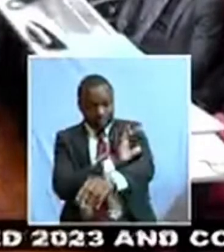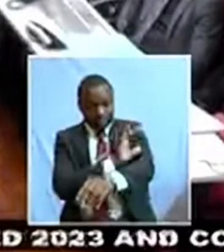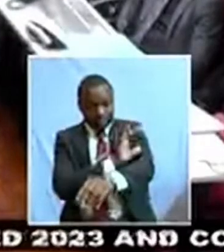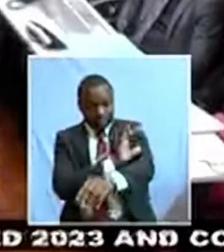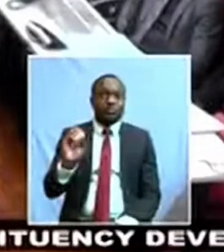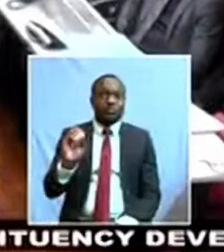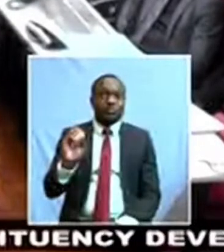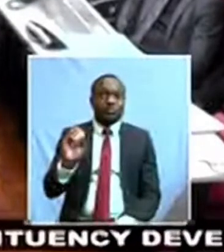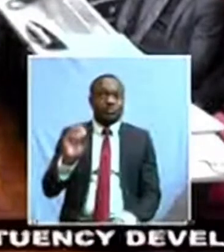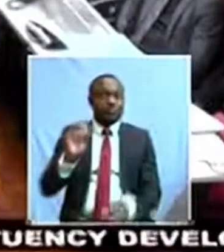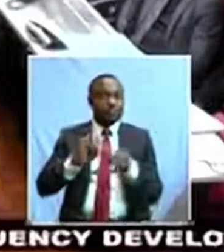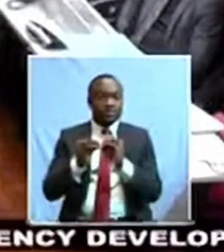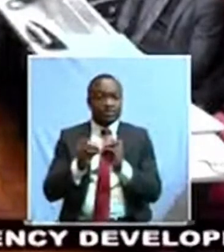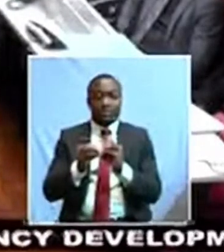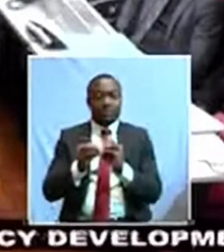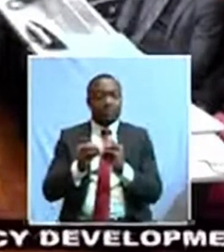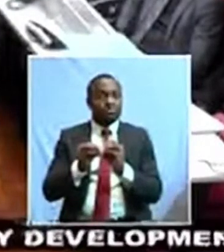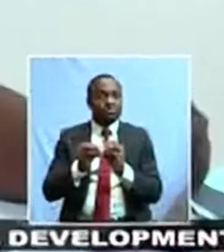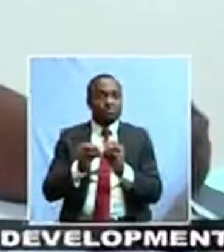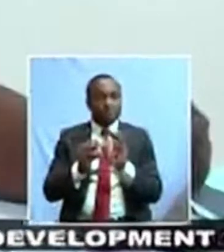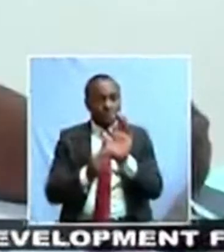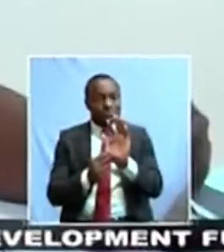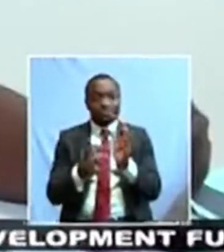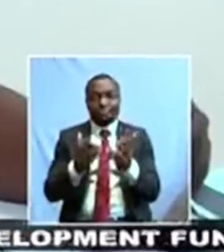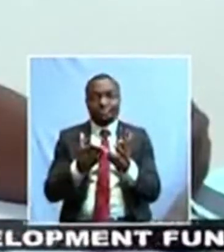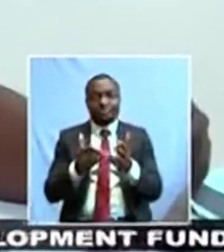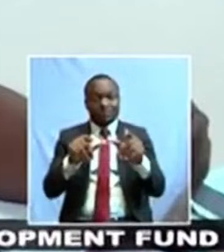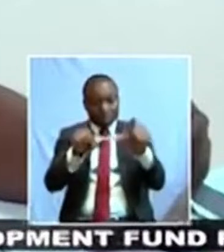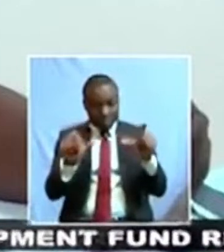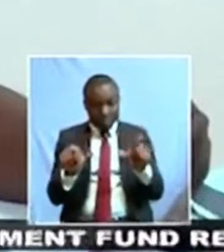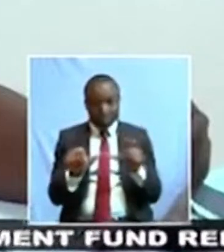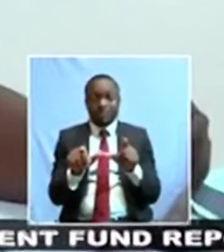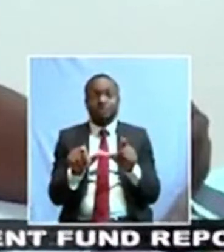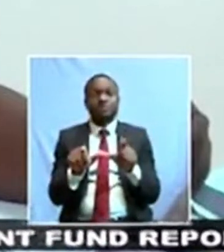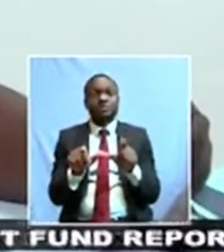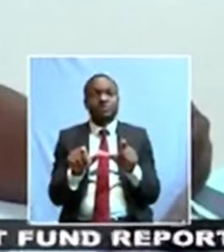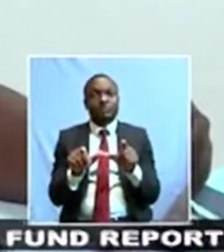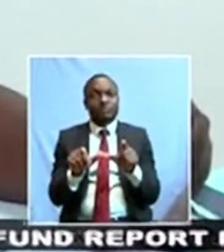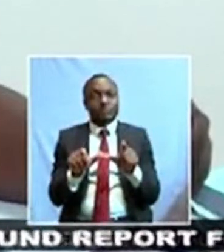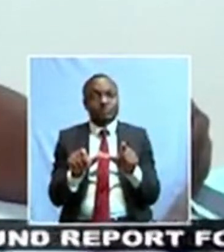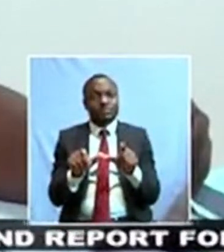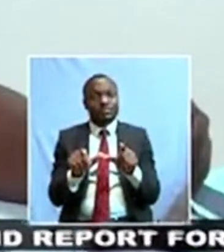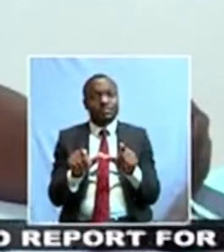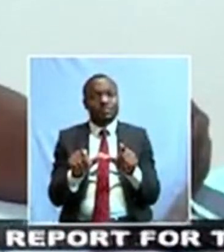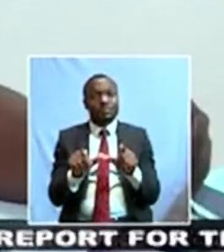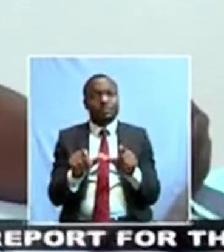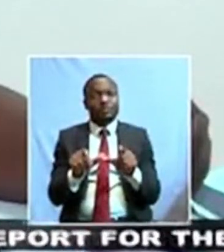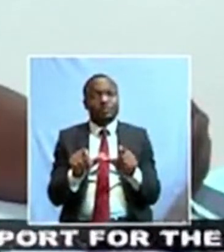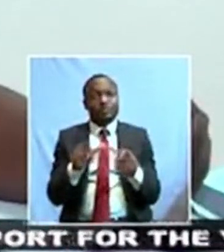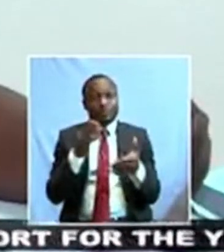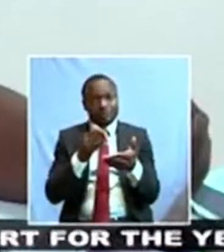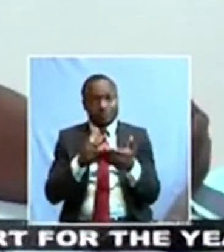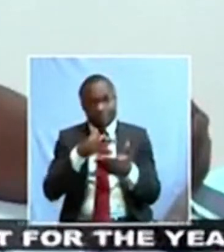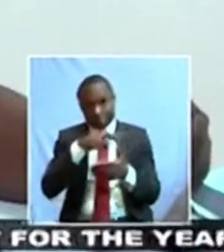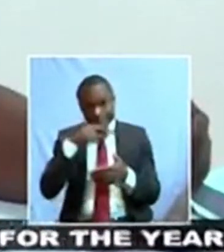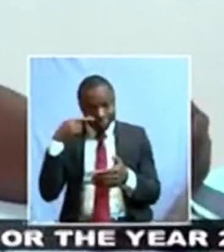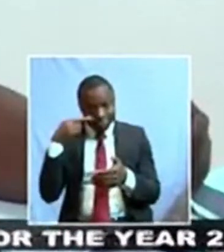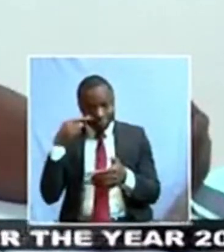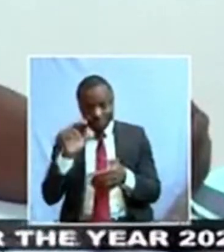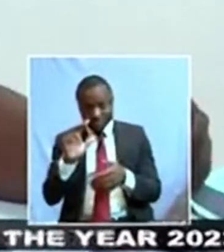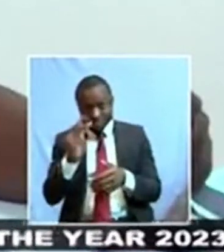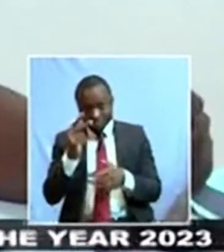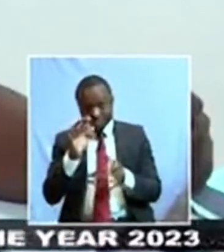not given, amount not given, location council secretary, remarks stolen on the 3rd of